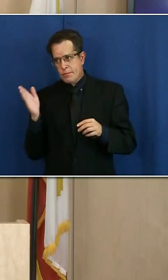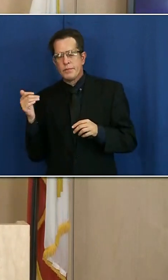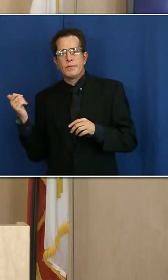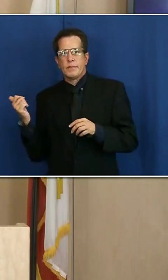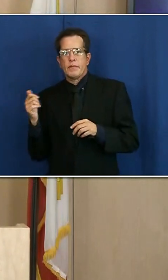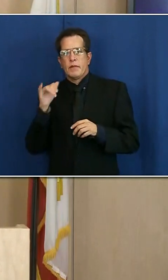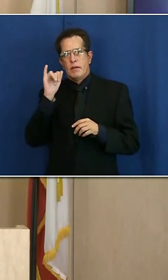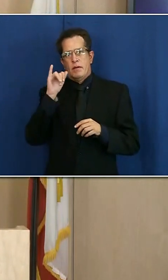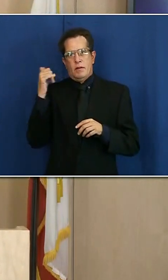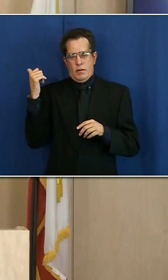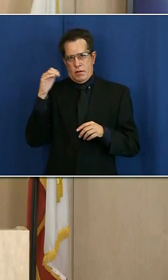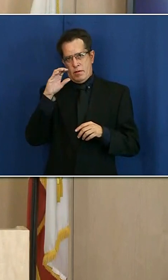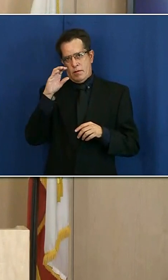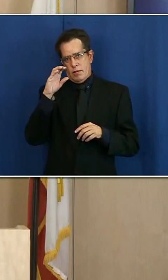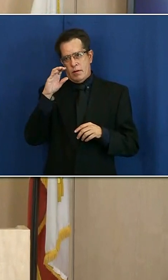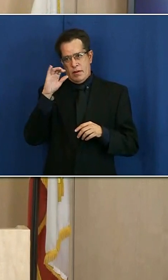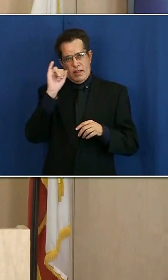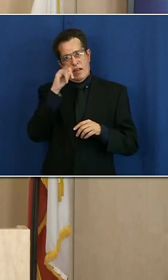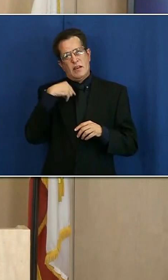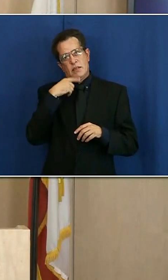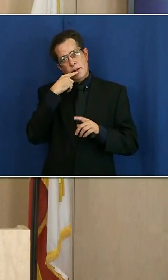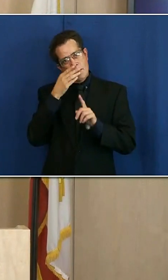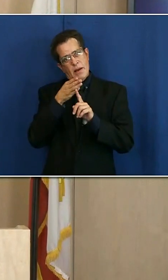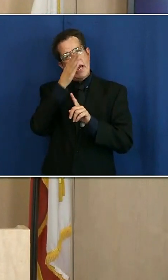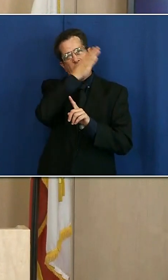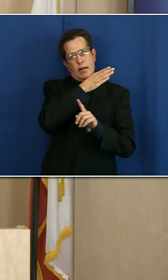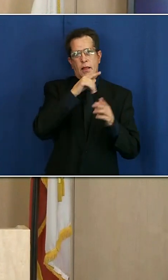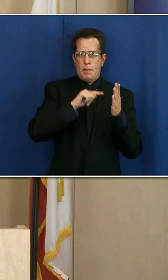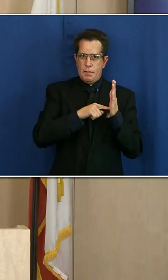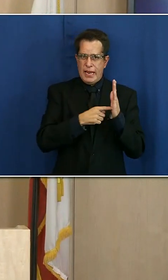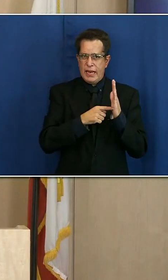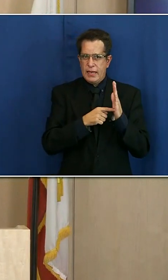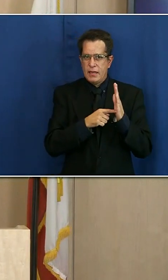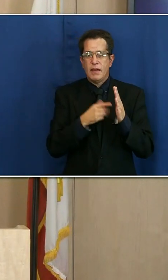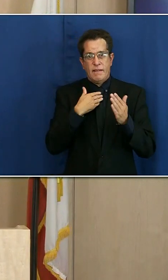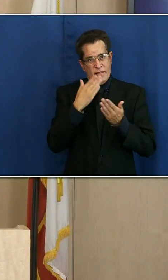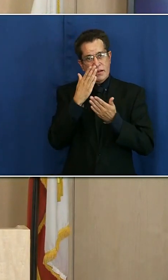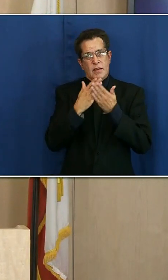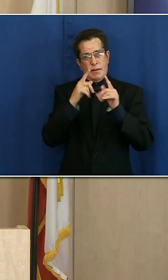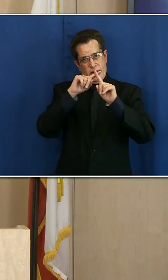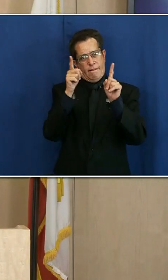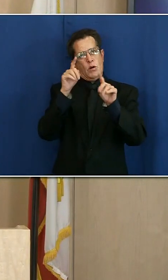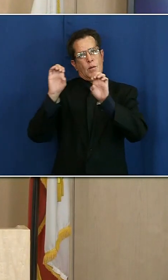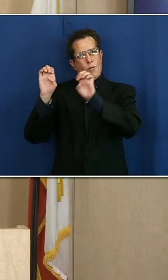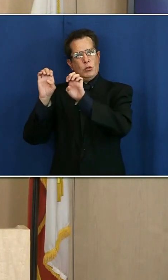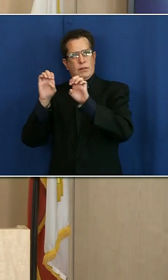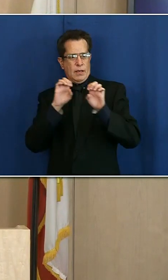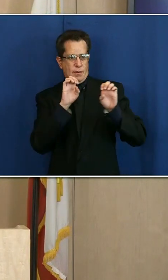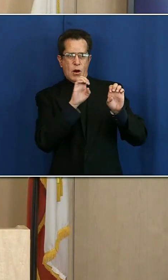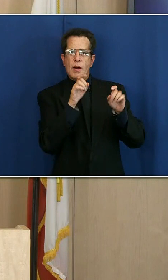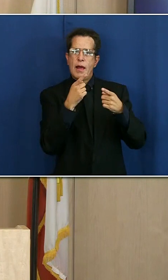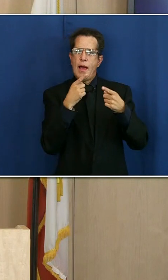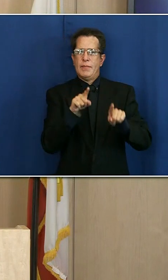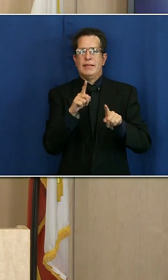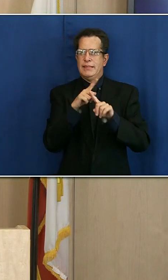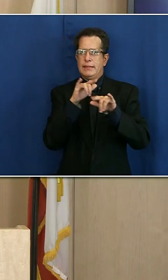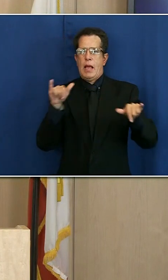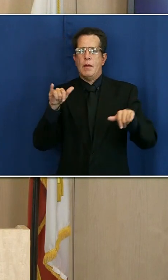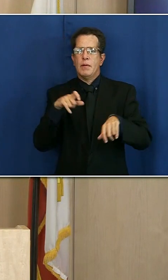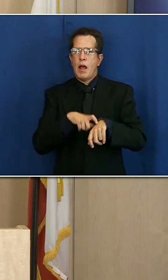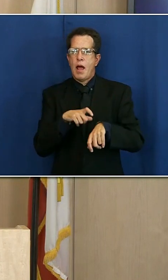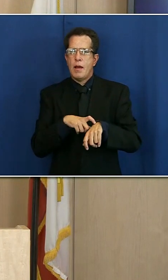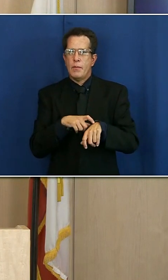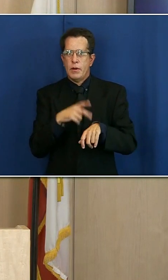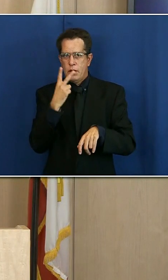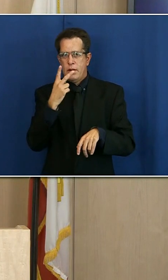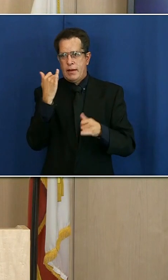As I mentioned at the beginning of this media briefing, we've got a couple of different crises going on at the same time. This next question has to do